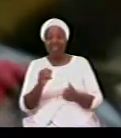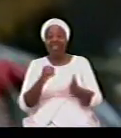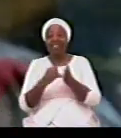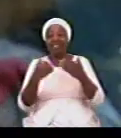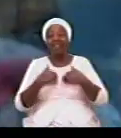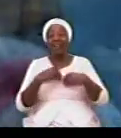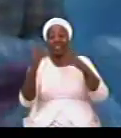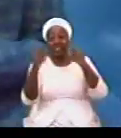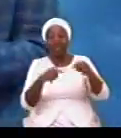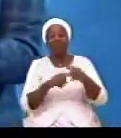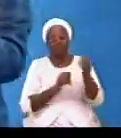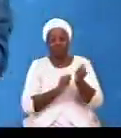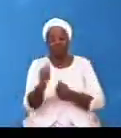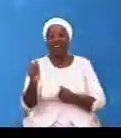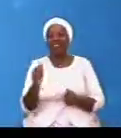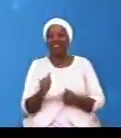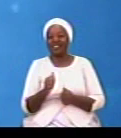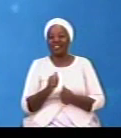Healing,